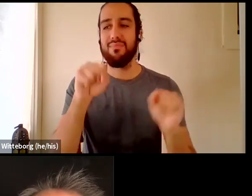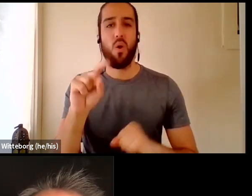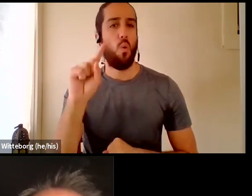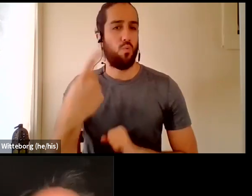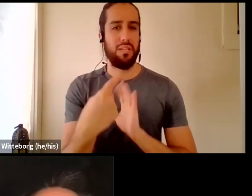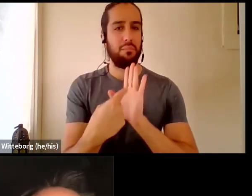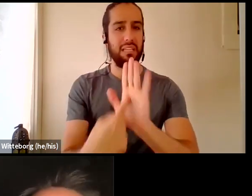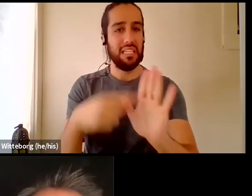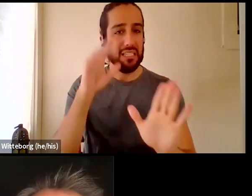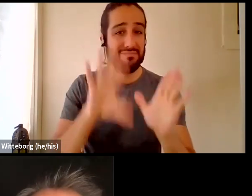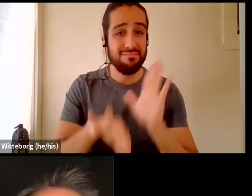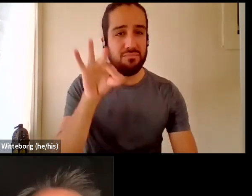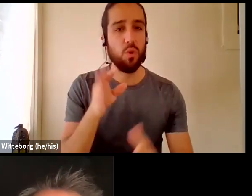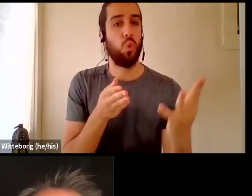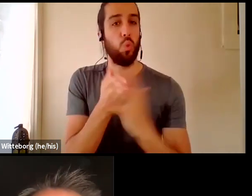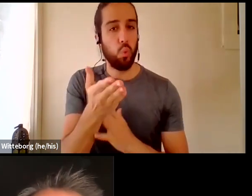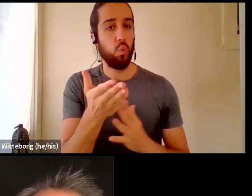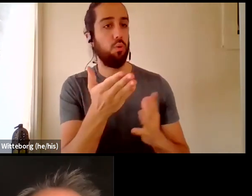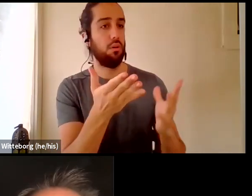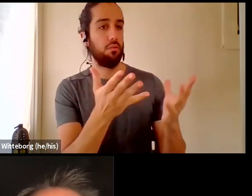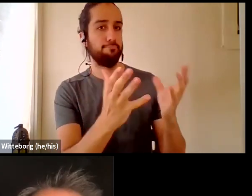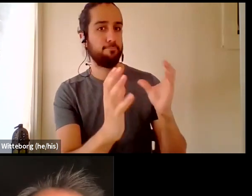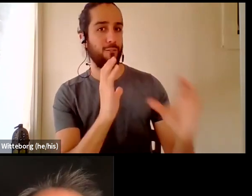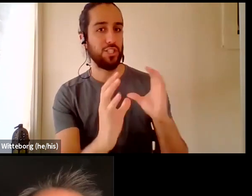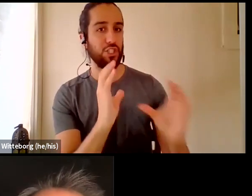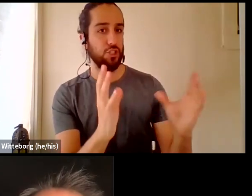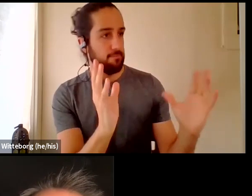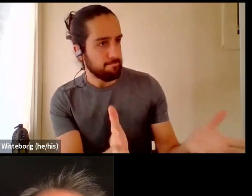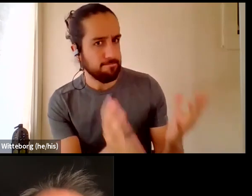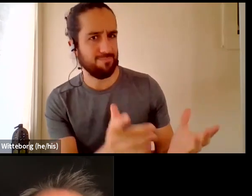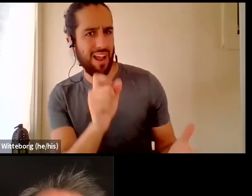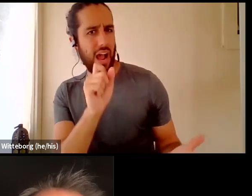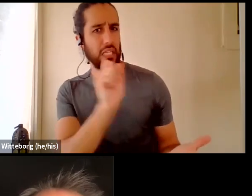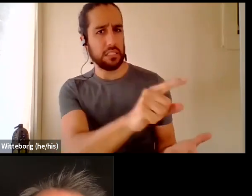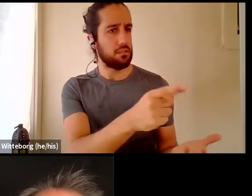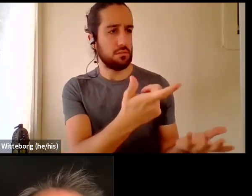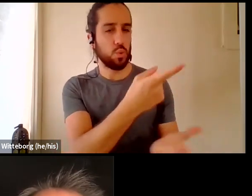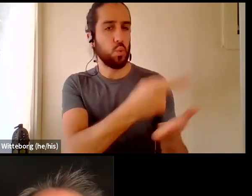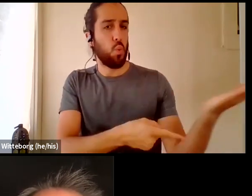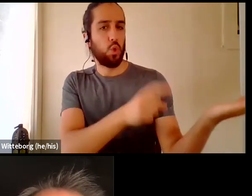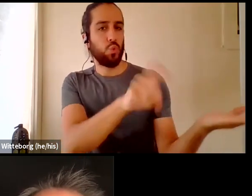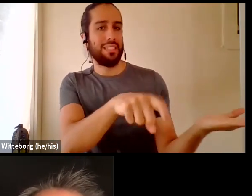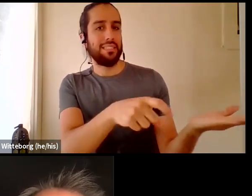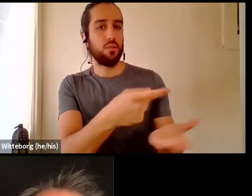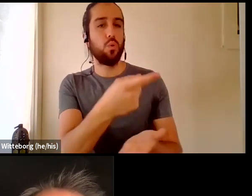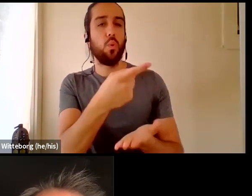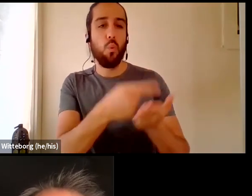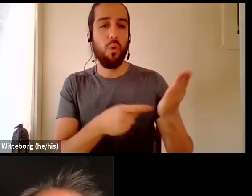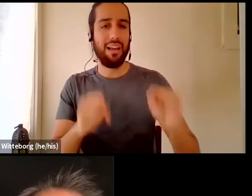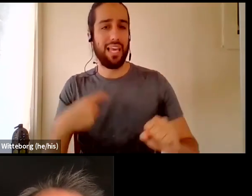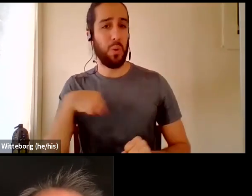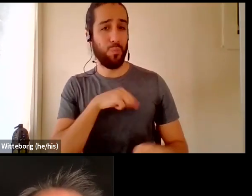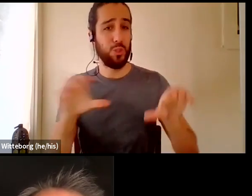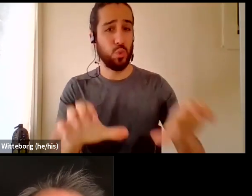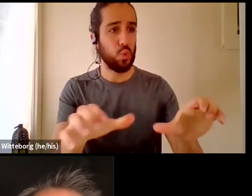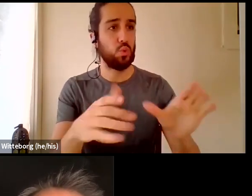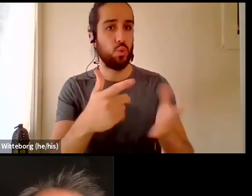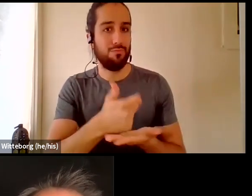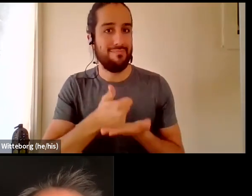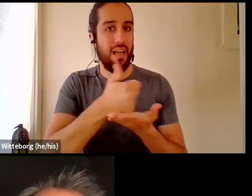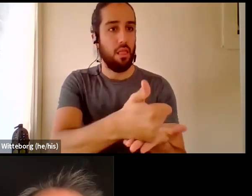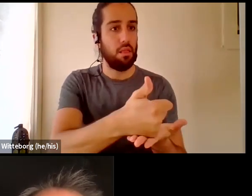conversation, mm-hmm. you know, and by turning to them and saying, what is it that you need? What can we do to highlight what it